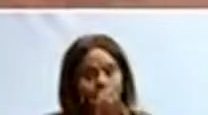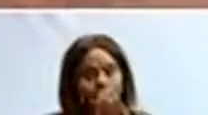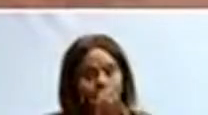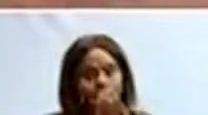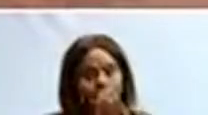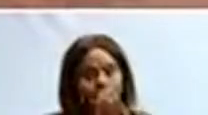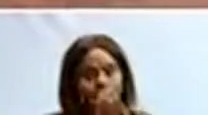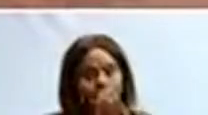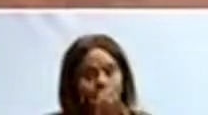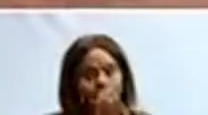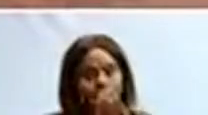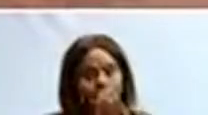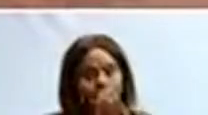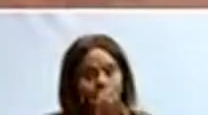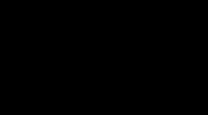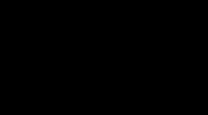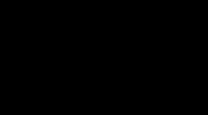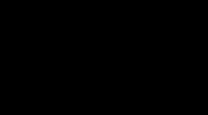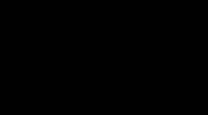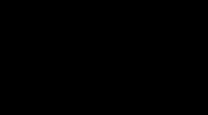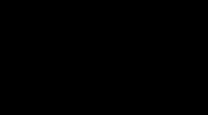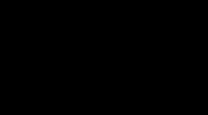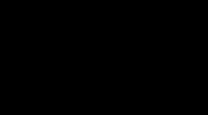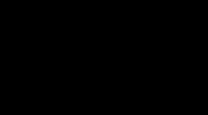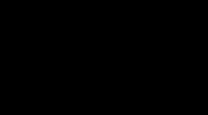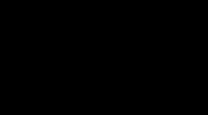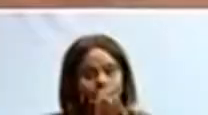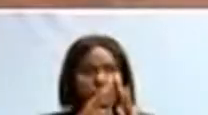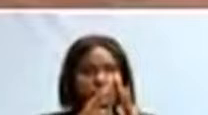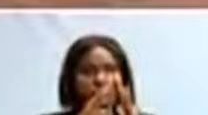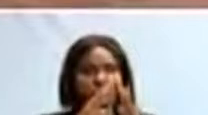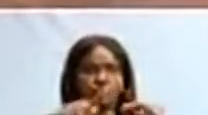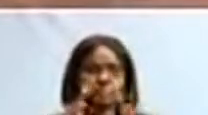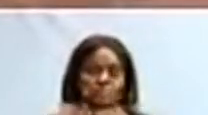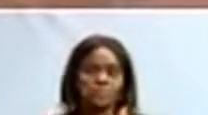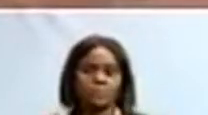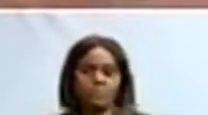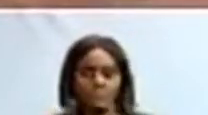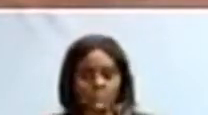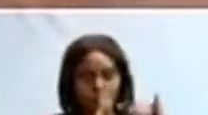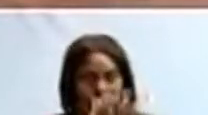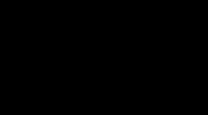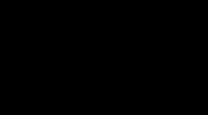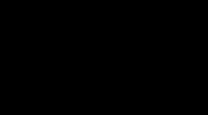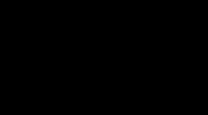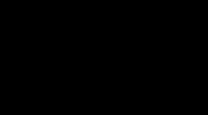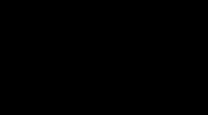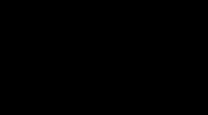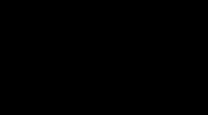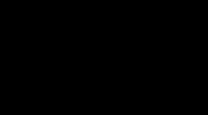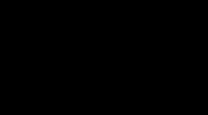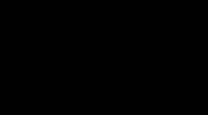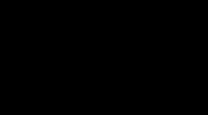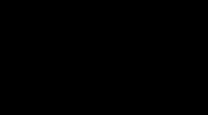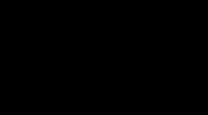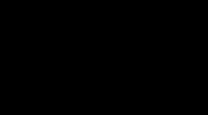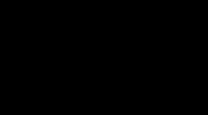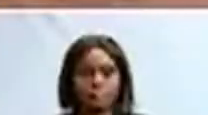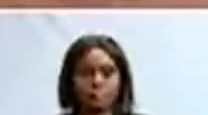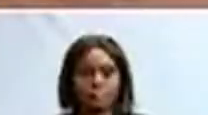photos of the house. Remedial measure, Chair.